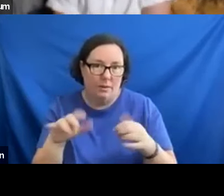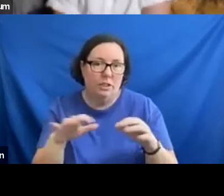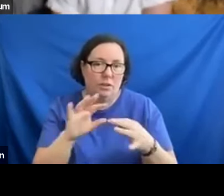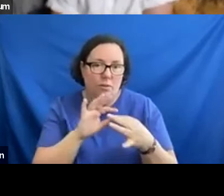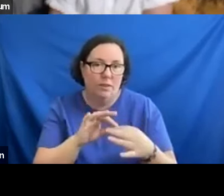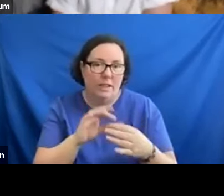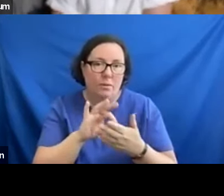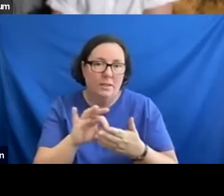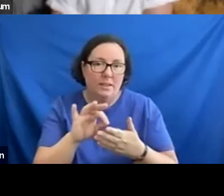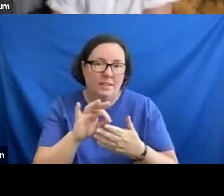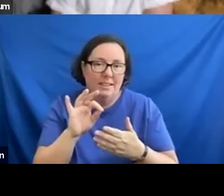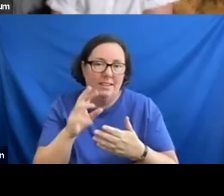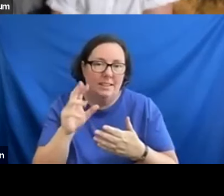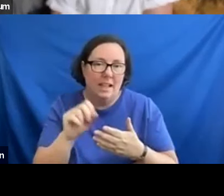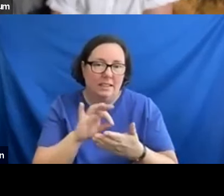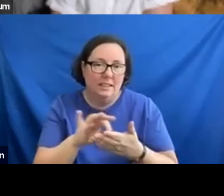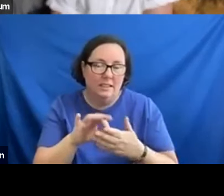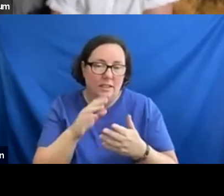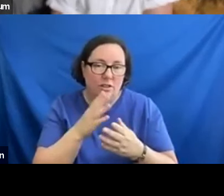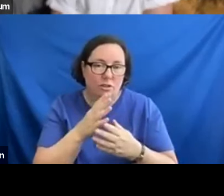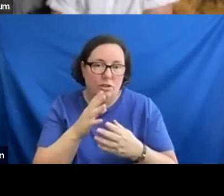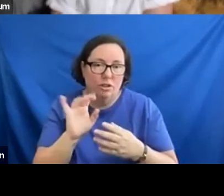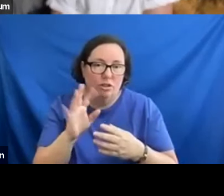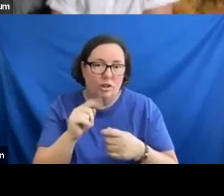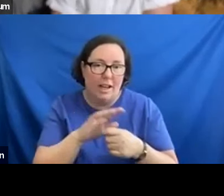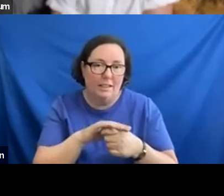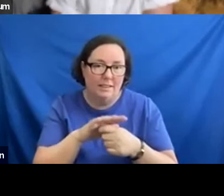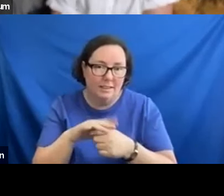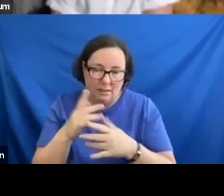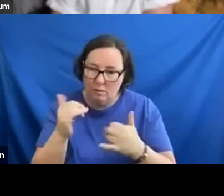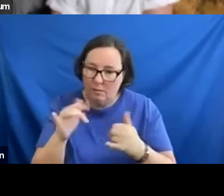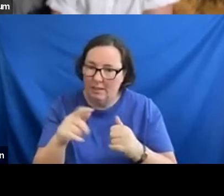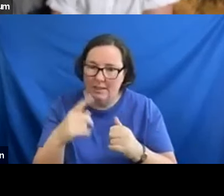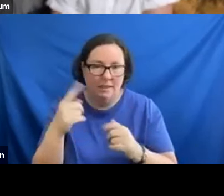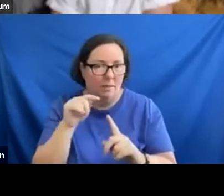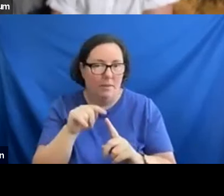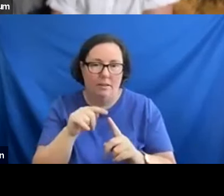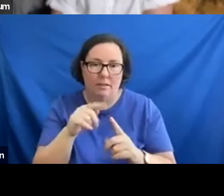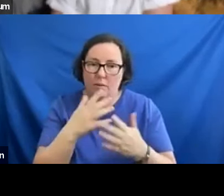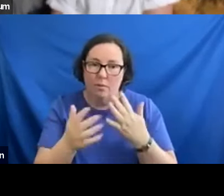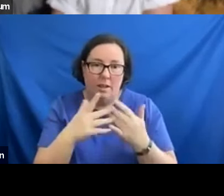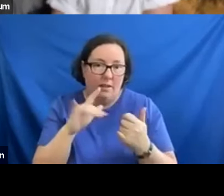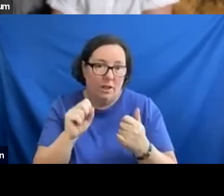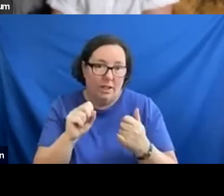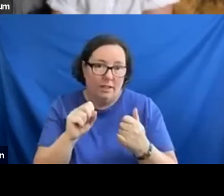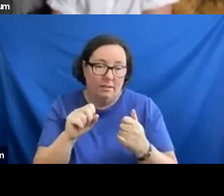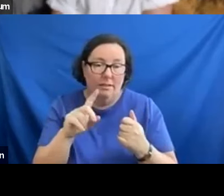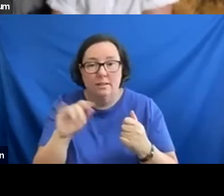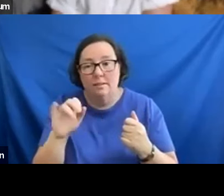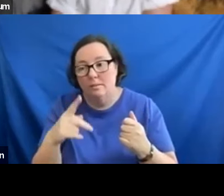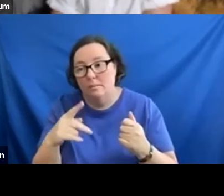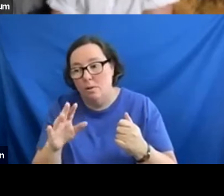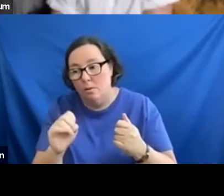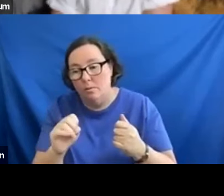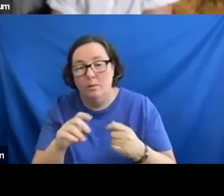around census tracts, we need to continue to have that component, whatever it shakes out to be.